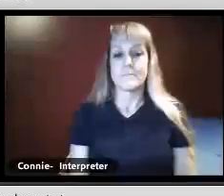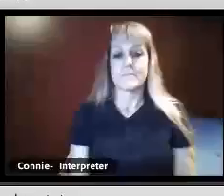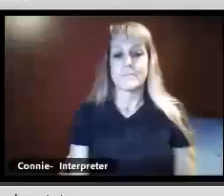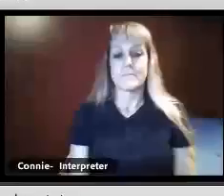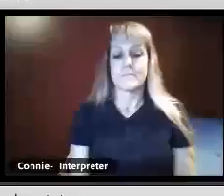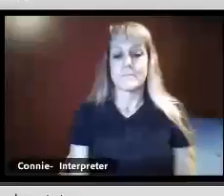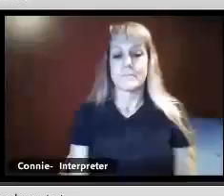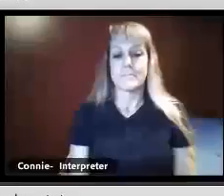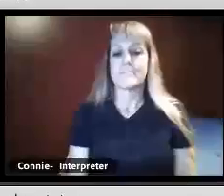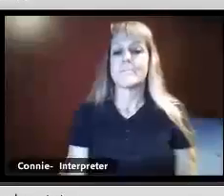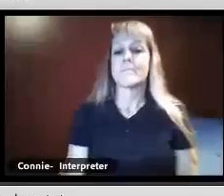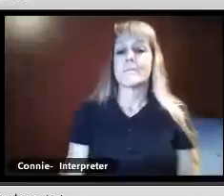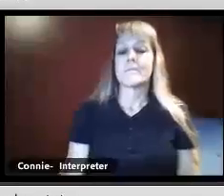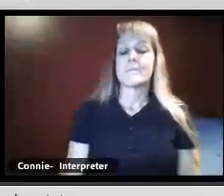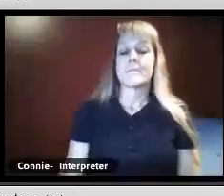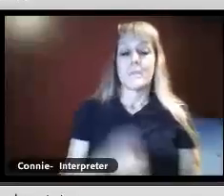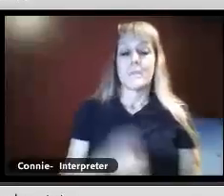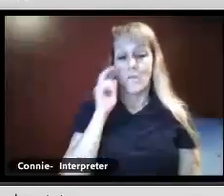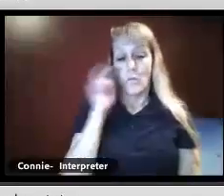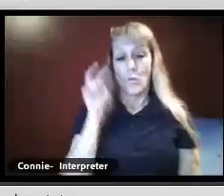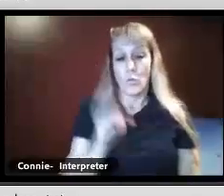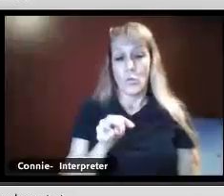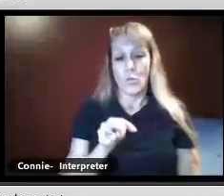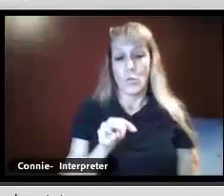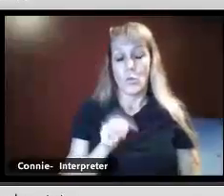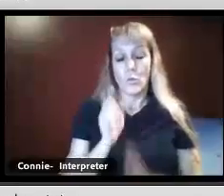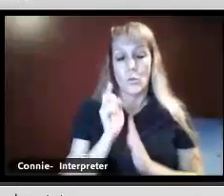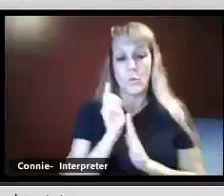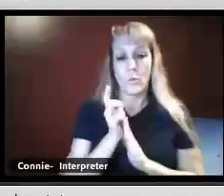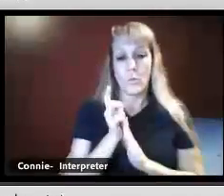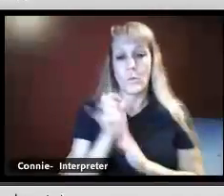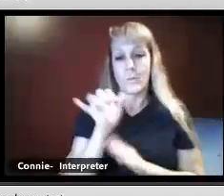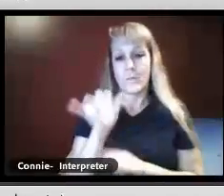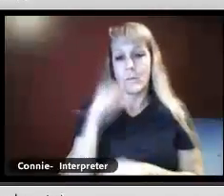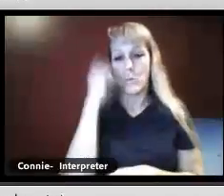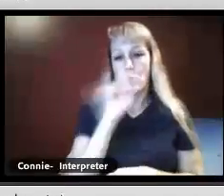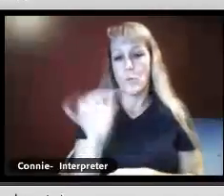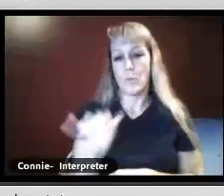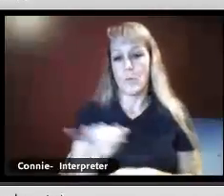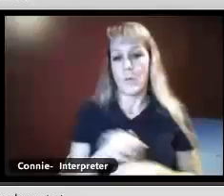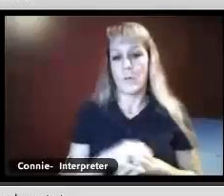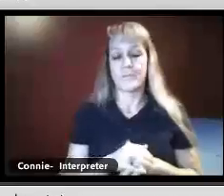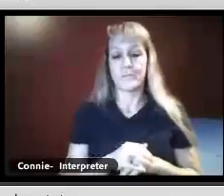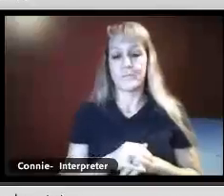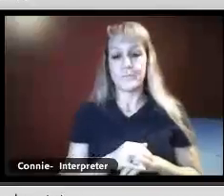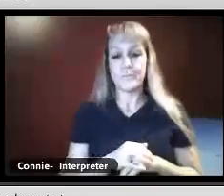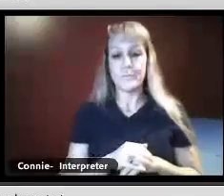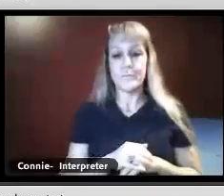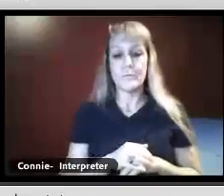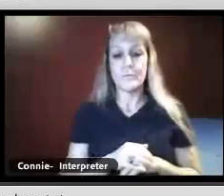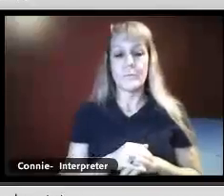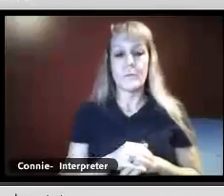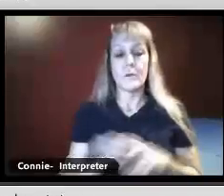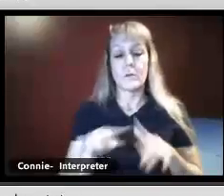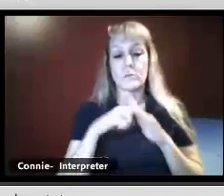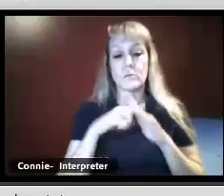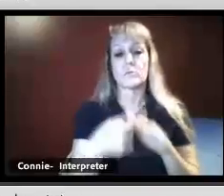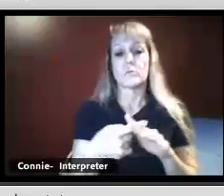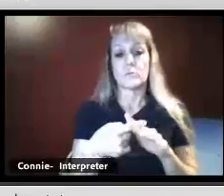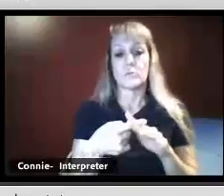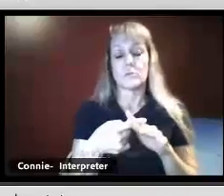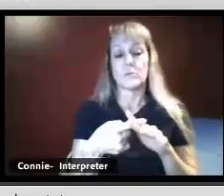So if you care to look for a moment, this is what it looks like. And it starts out,